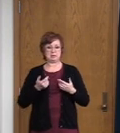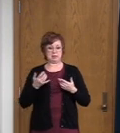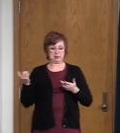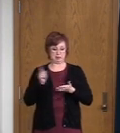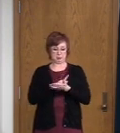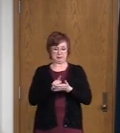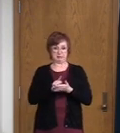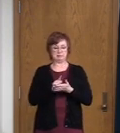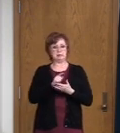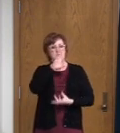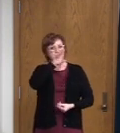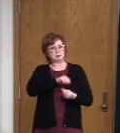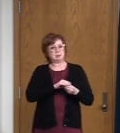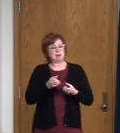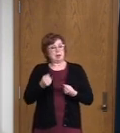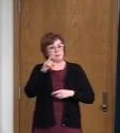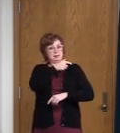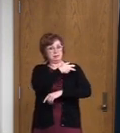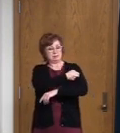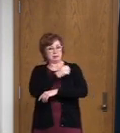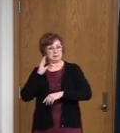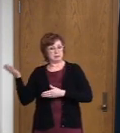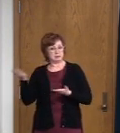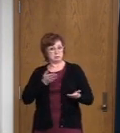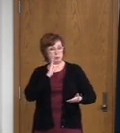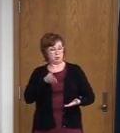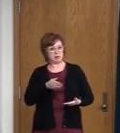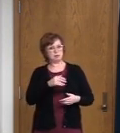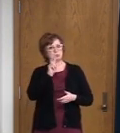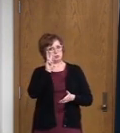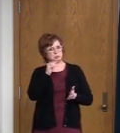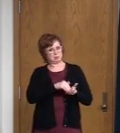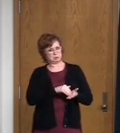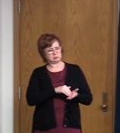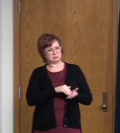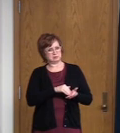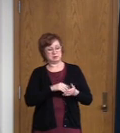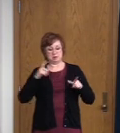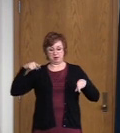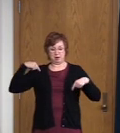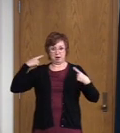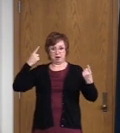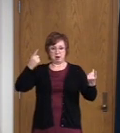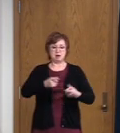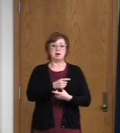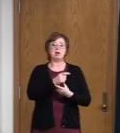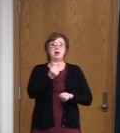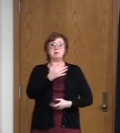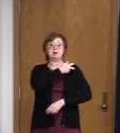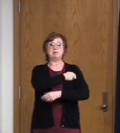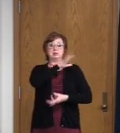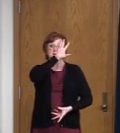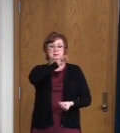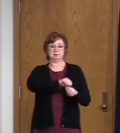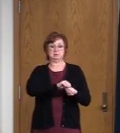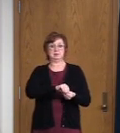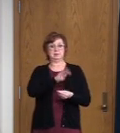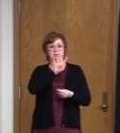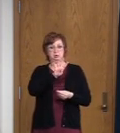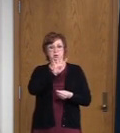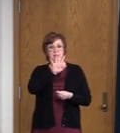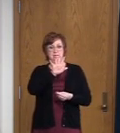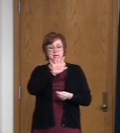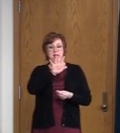To date, we have received 45,000 doses. There are about 190,000